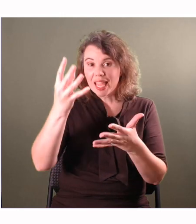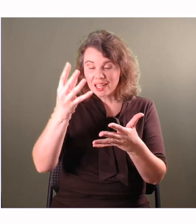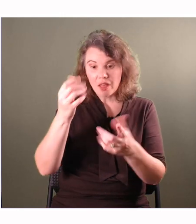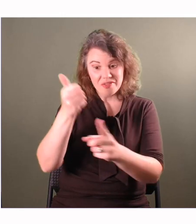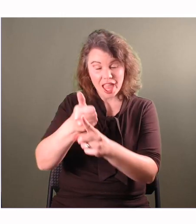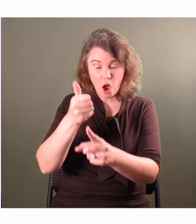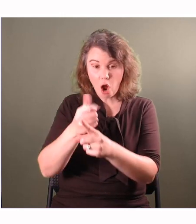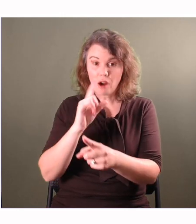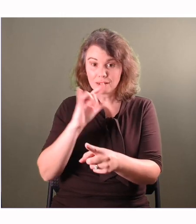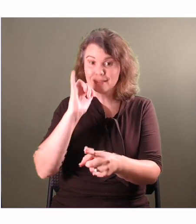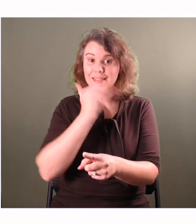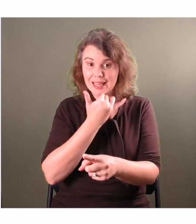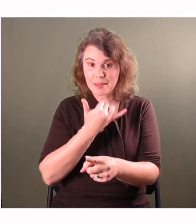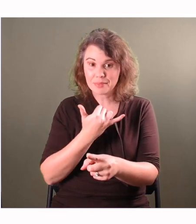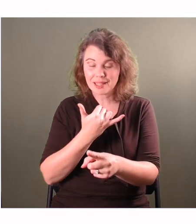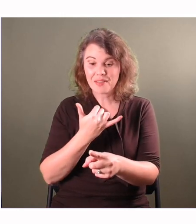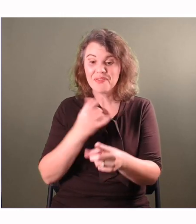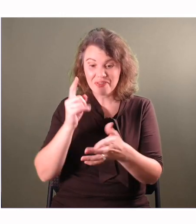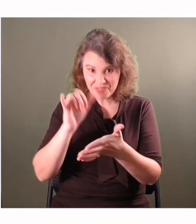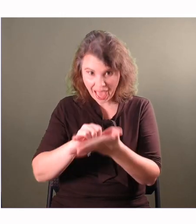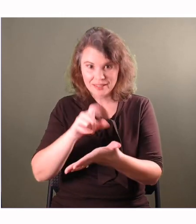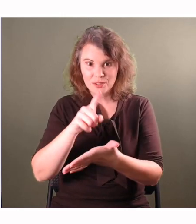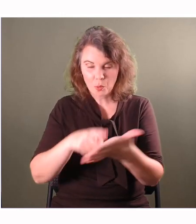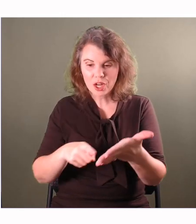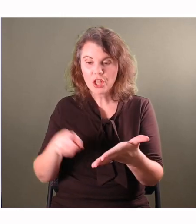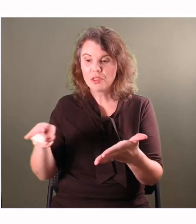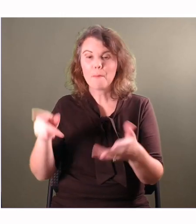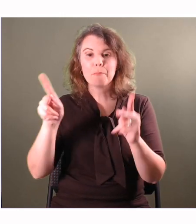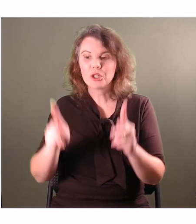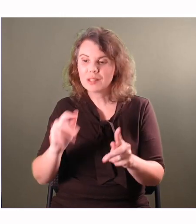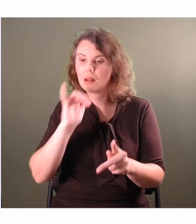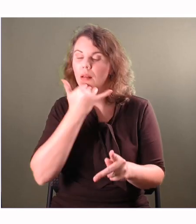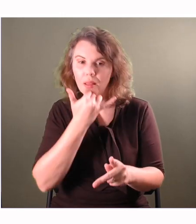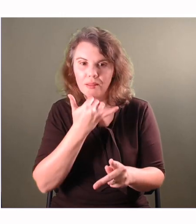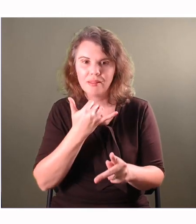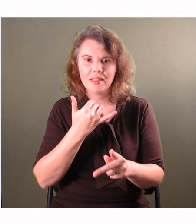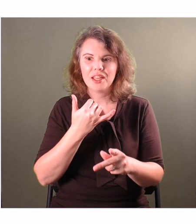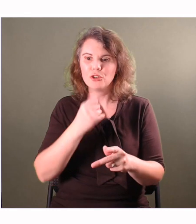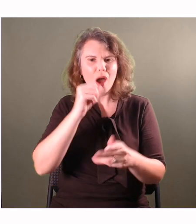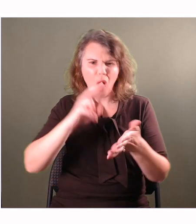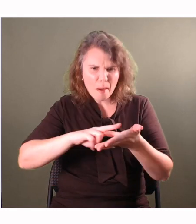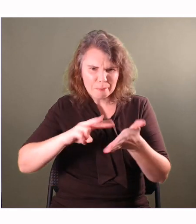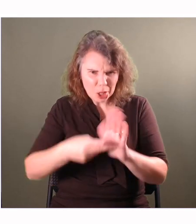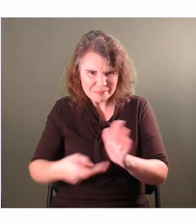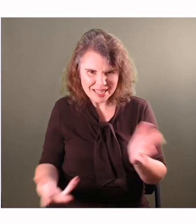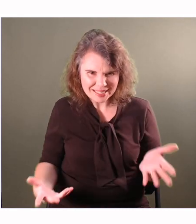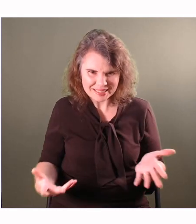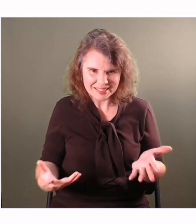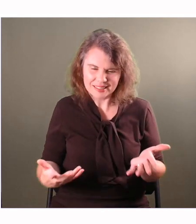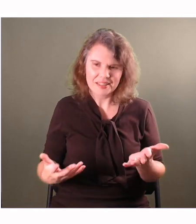are slips. They're things that you didn't intend to do.